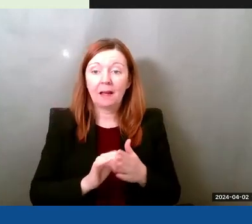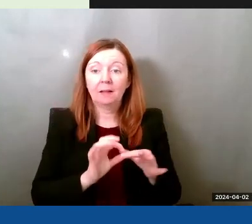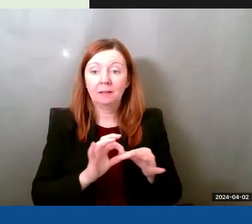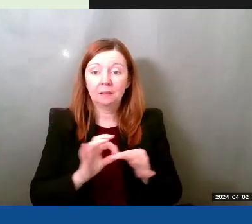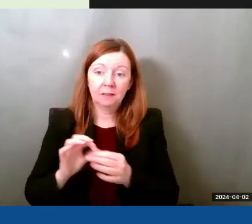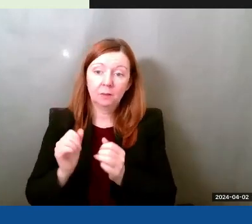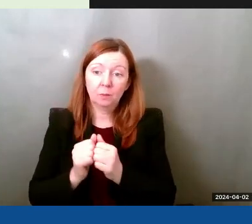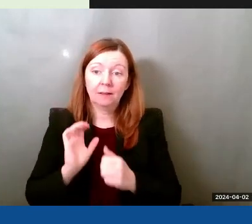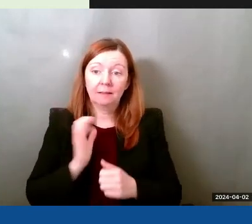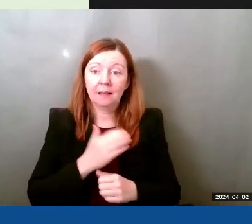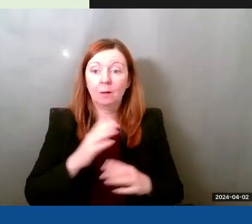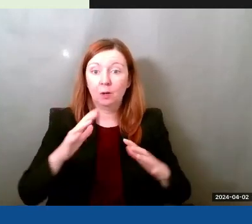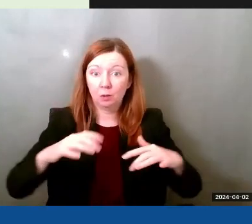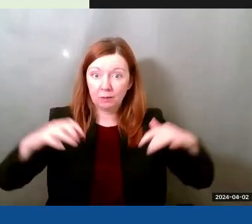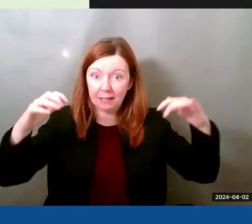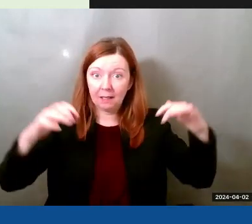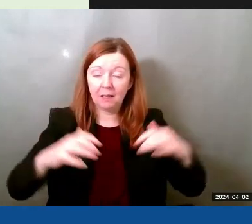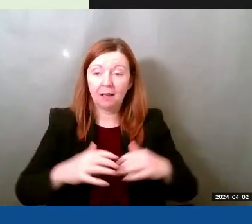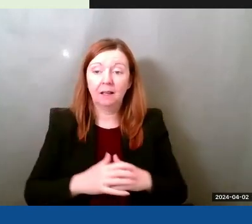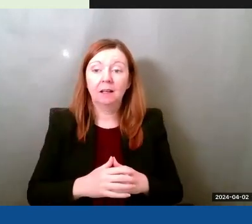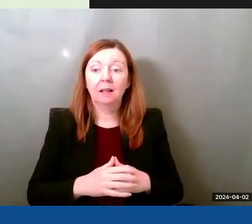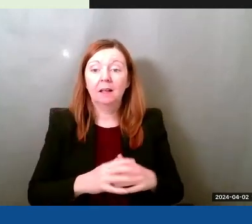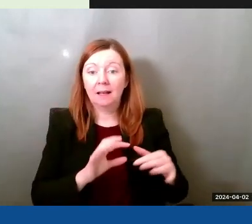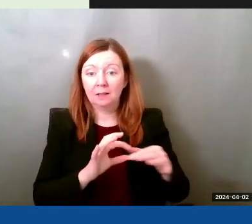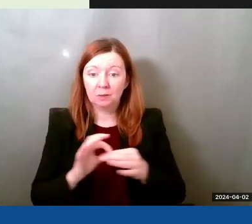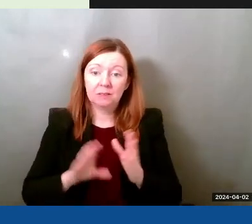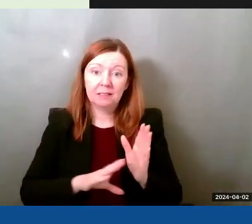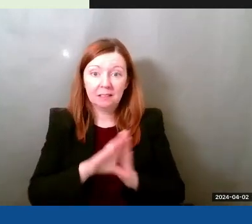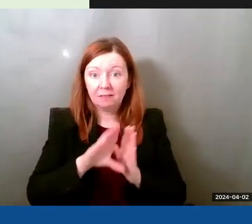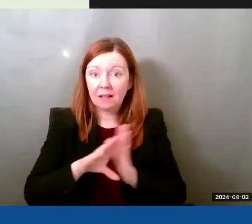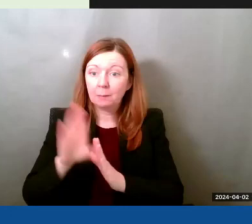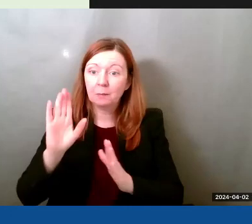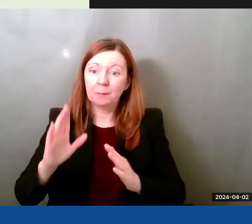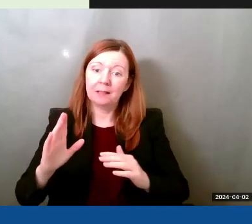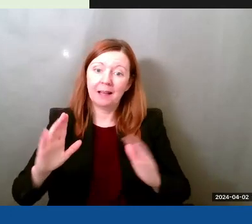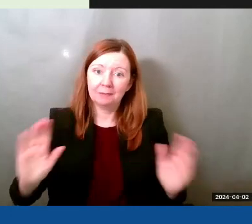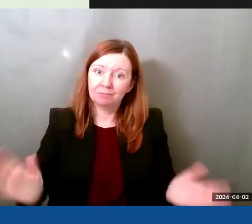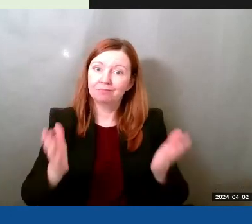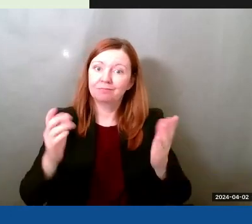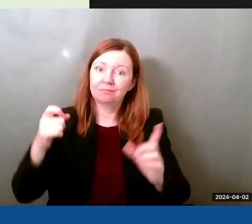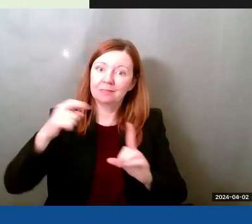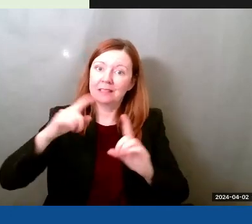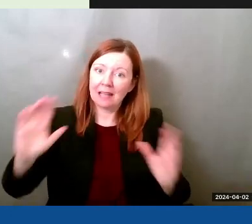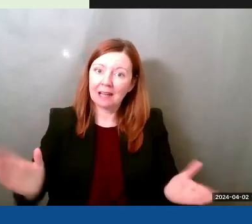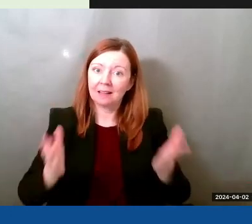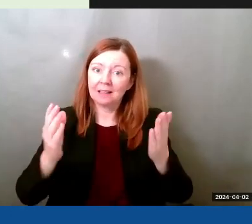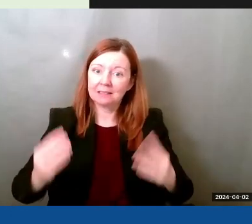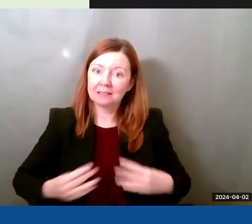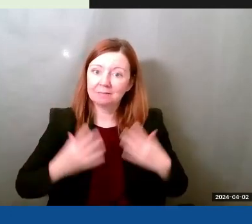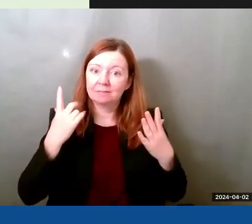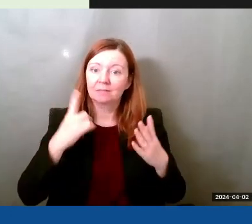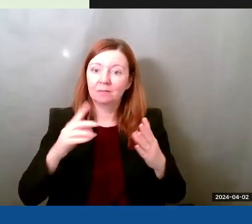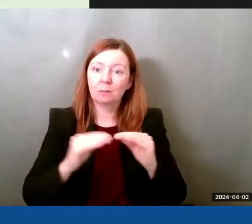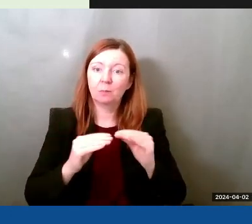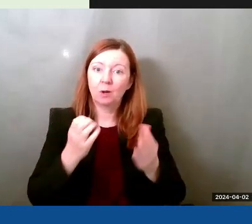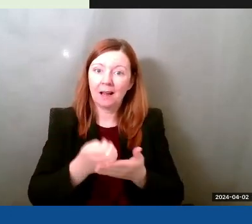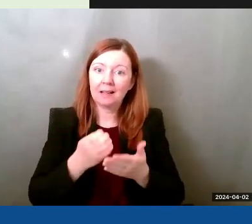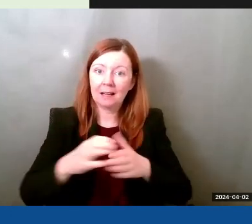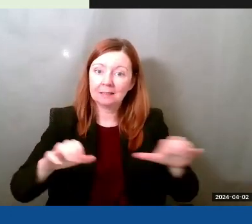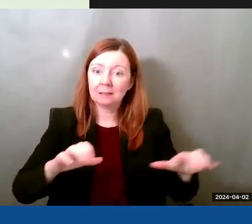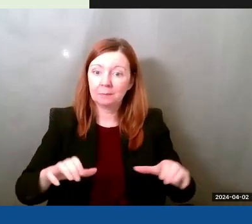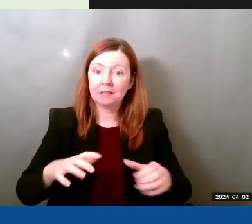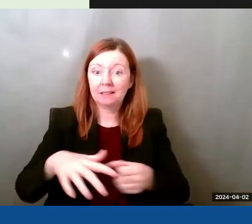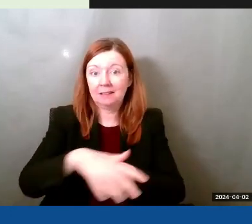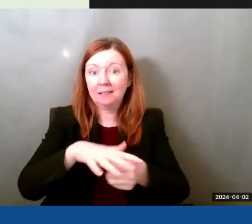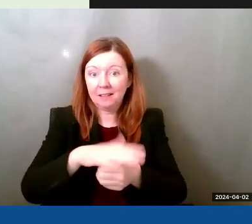our arena and associated development would again act as a building block and a catalyst for additional economic activity in